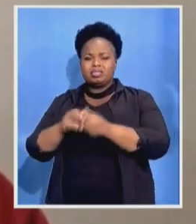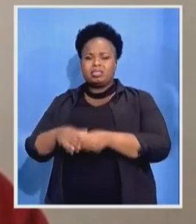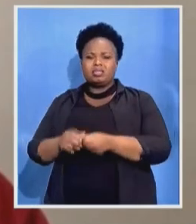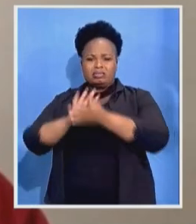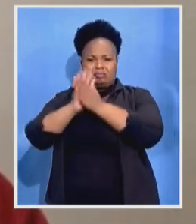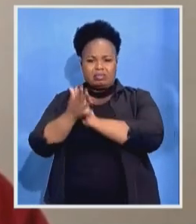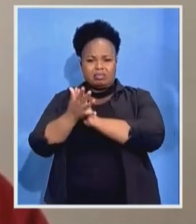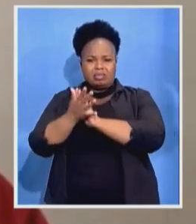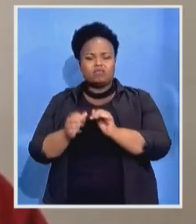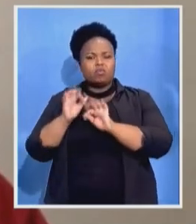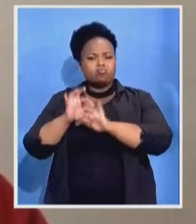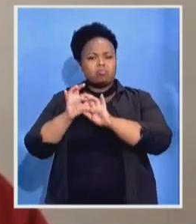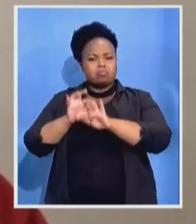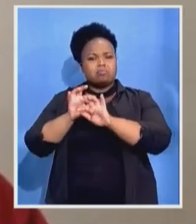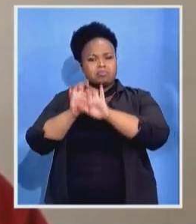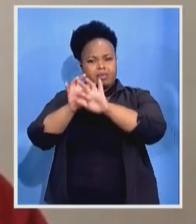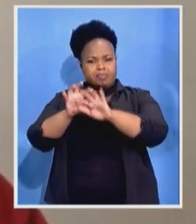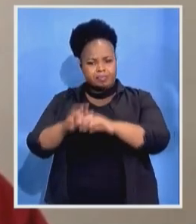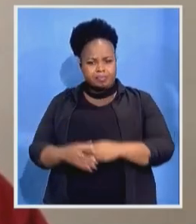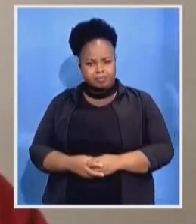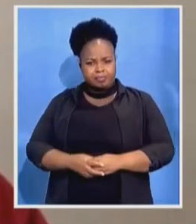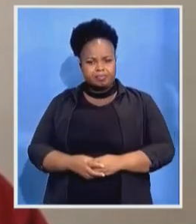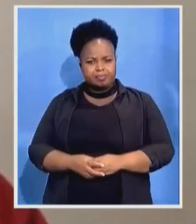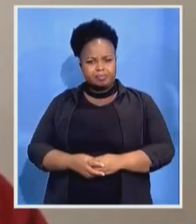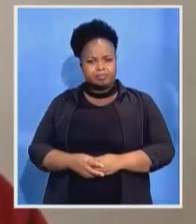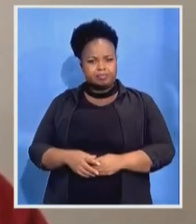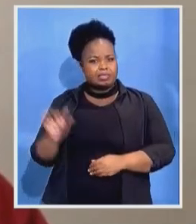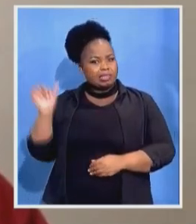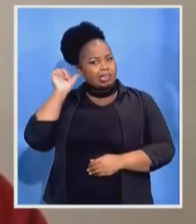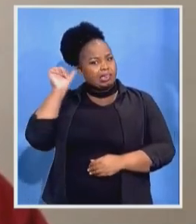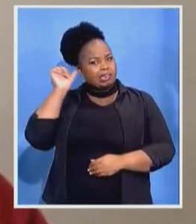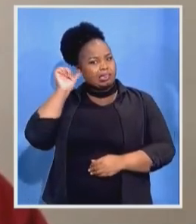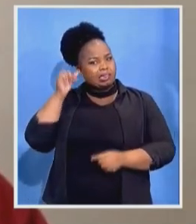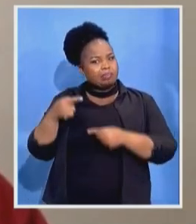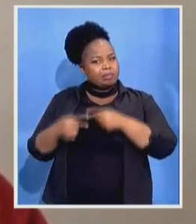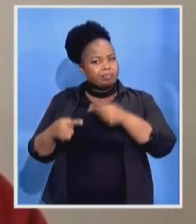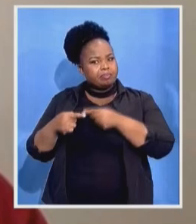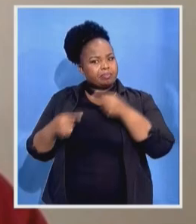Protests is something that we need to mobilize against.